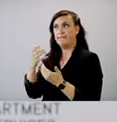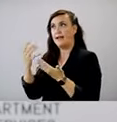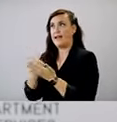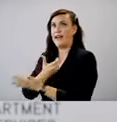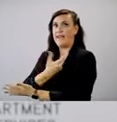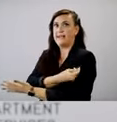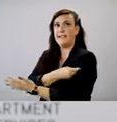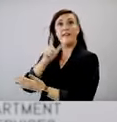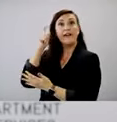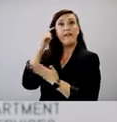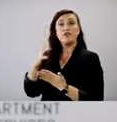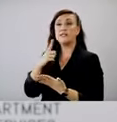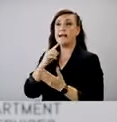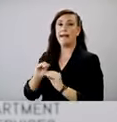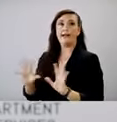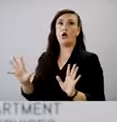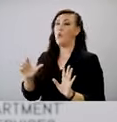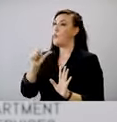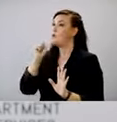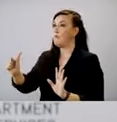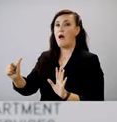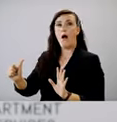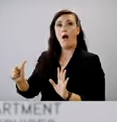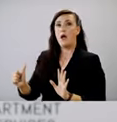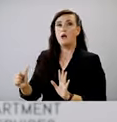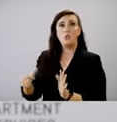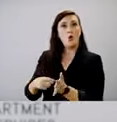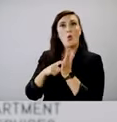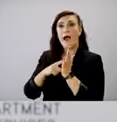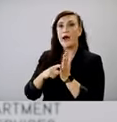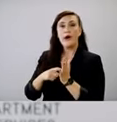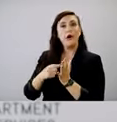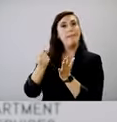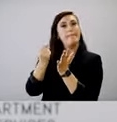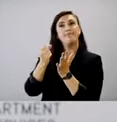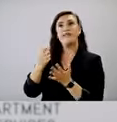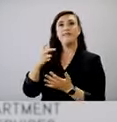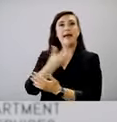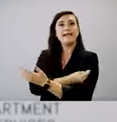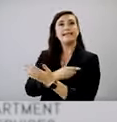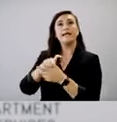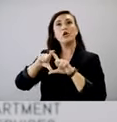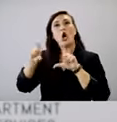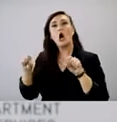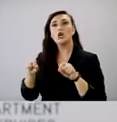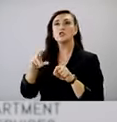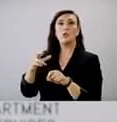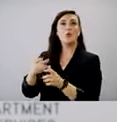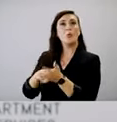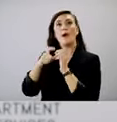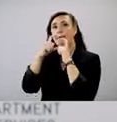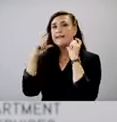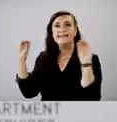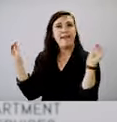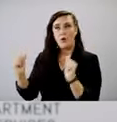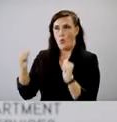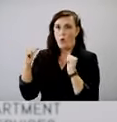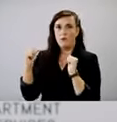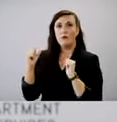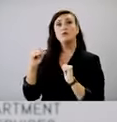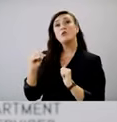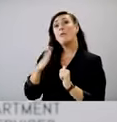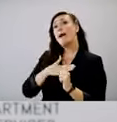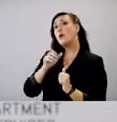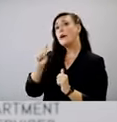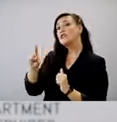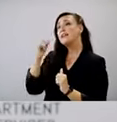pretty clear, there's not gonna be a mask mandate, vaccine passports, that sort of thing. So my question is, if the